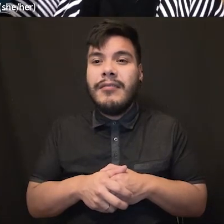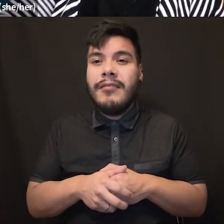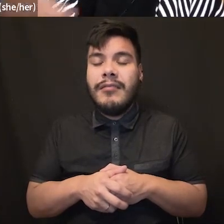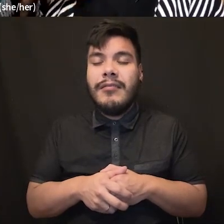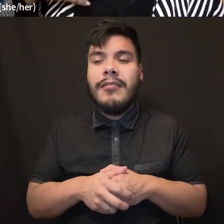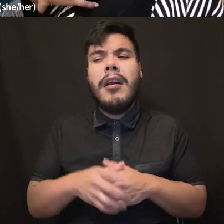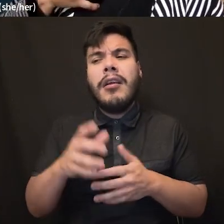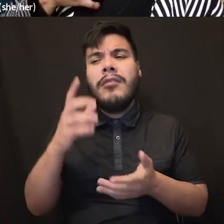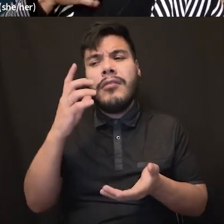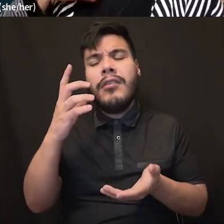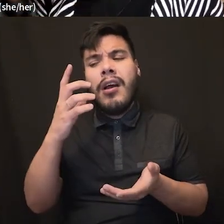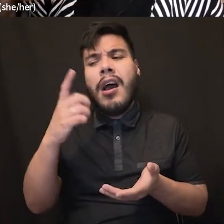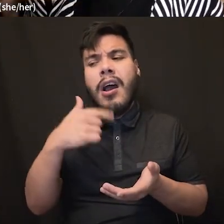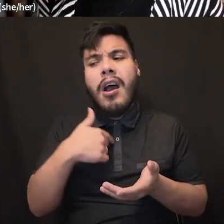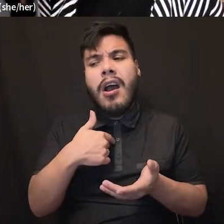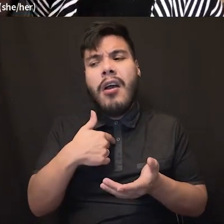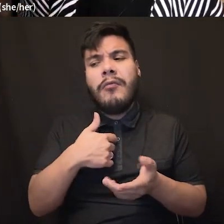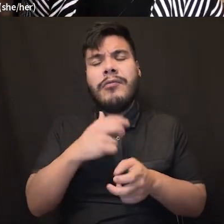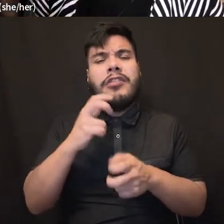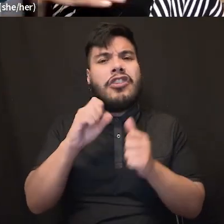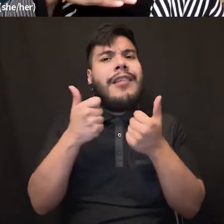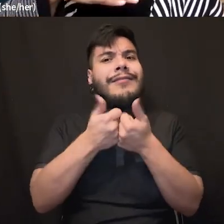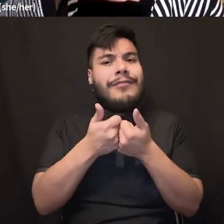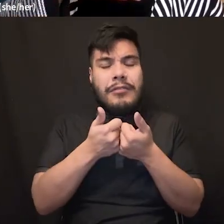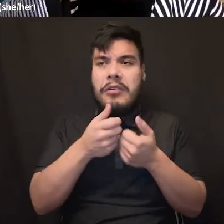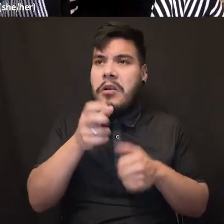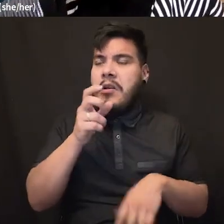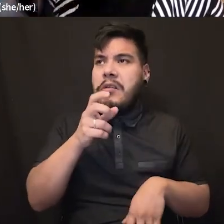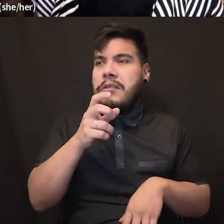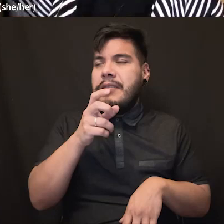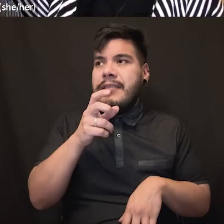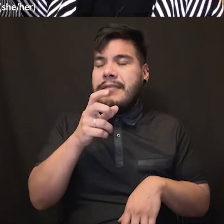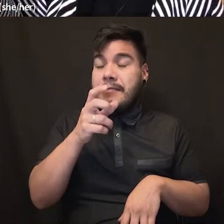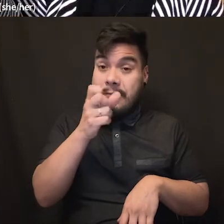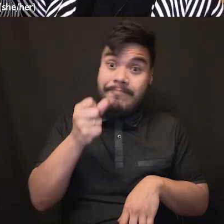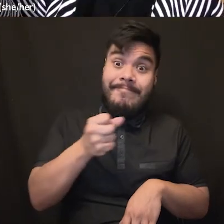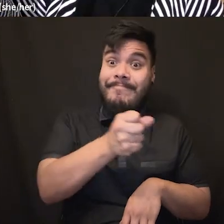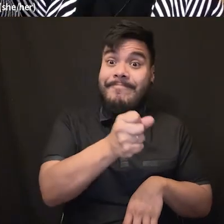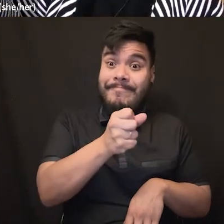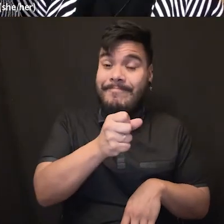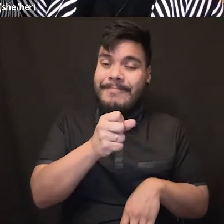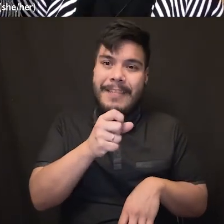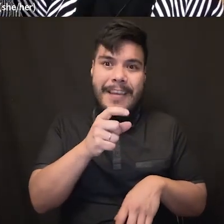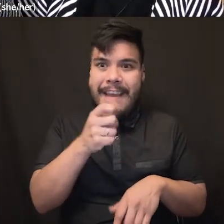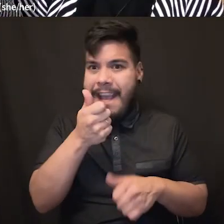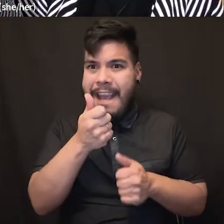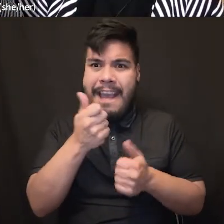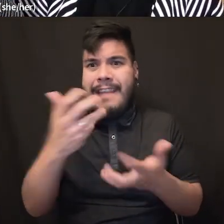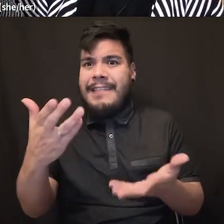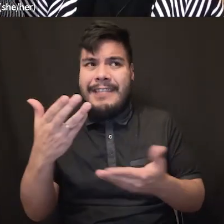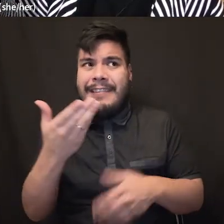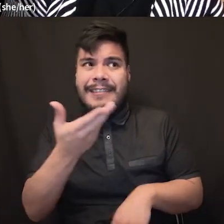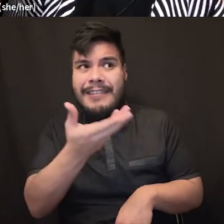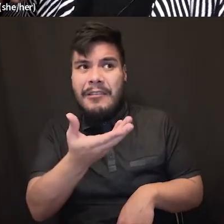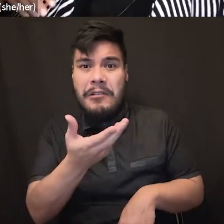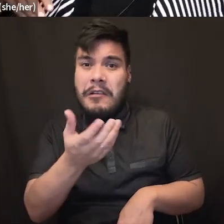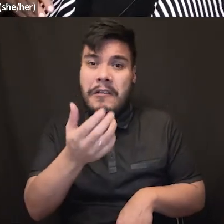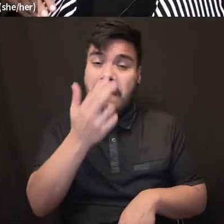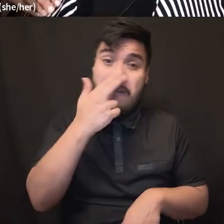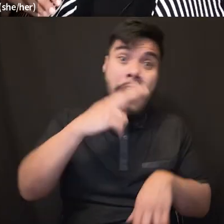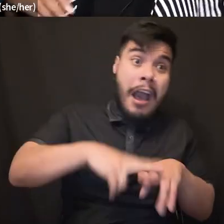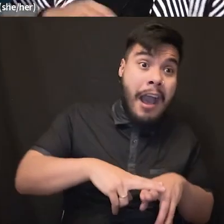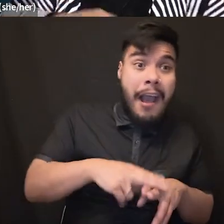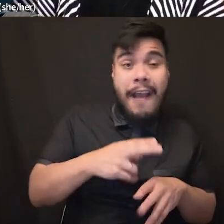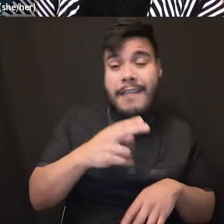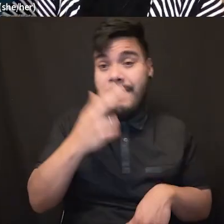I was having a hard time getting cast in anything where I got to do anything fun or funny that wasn't, you